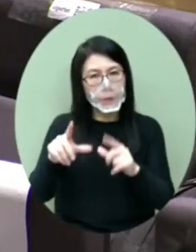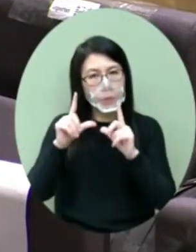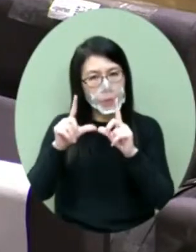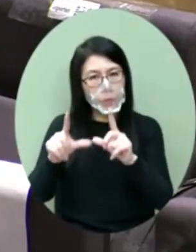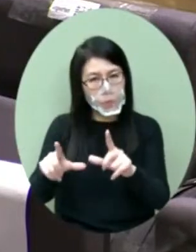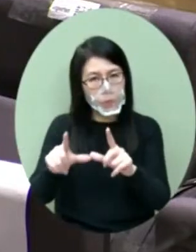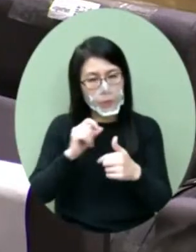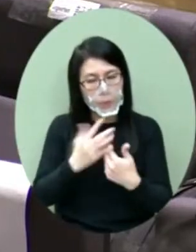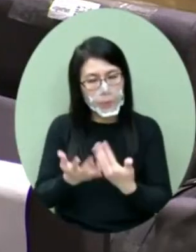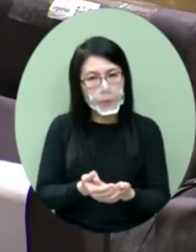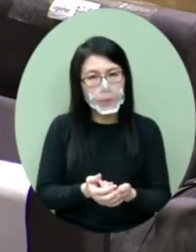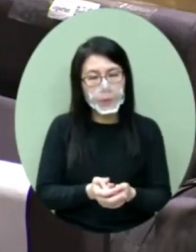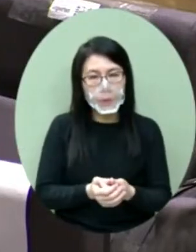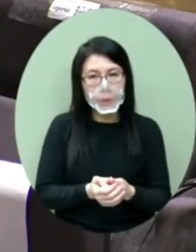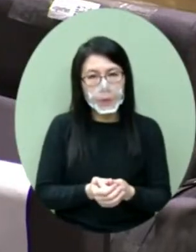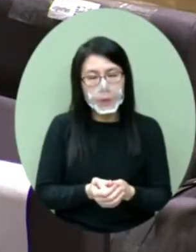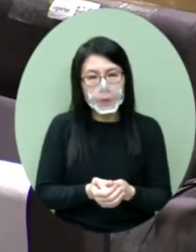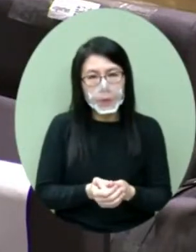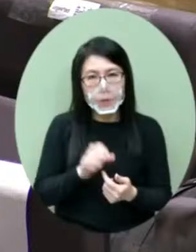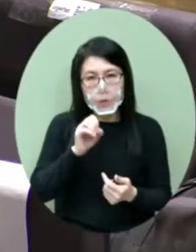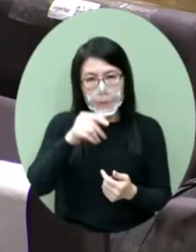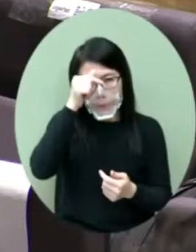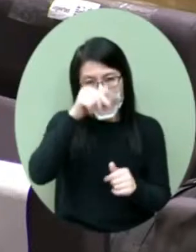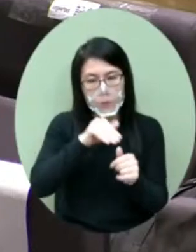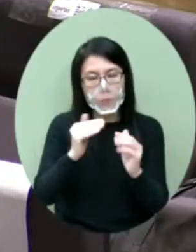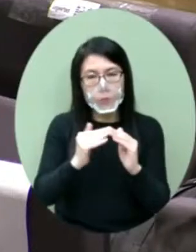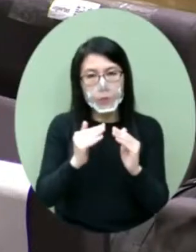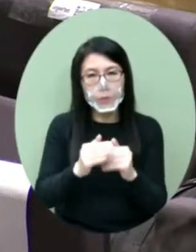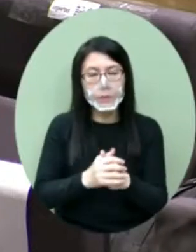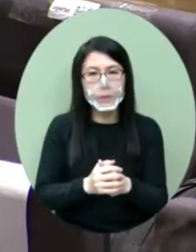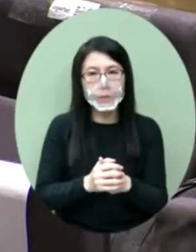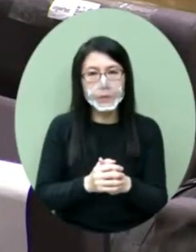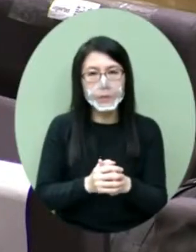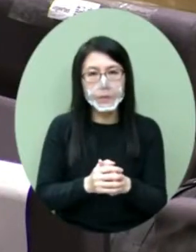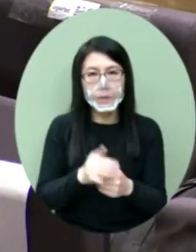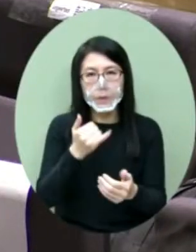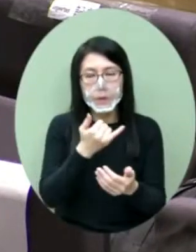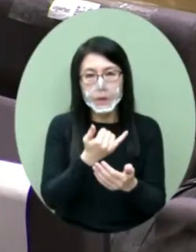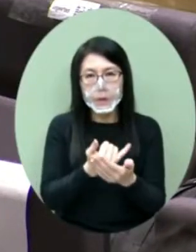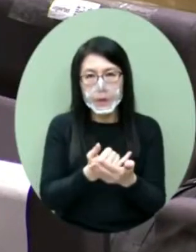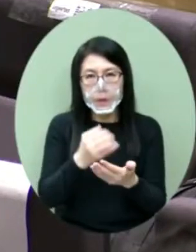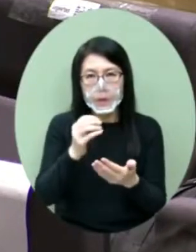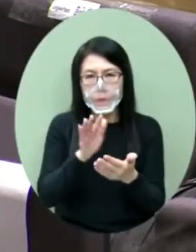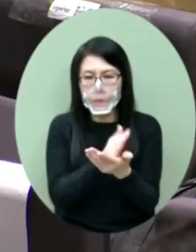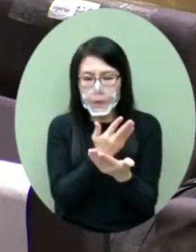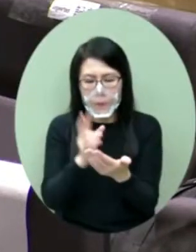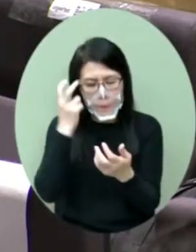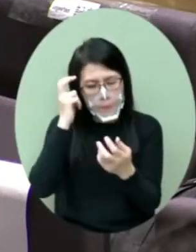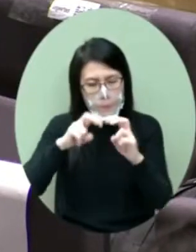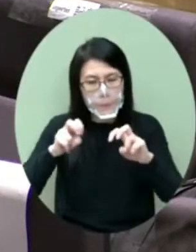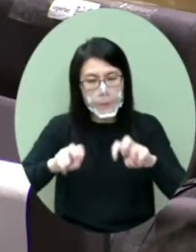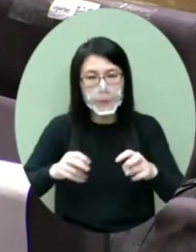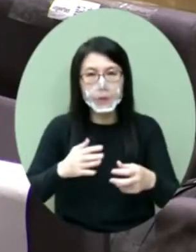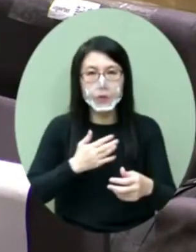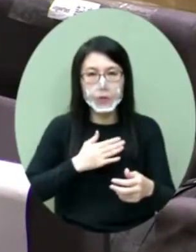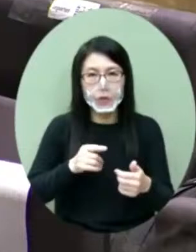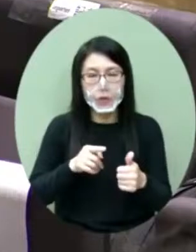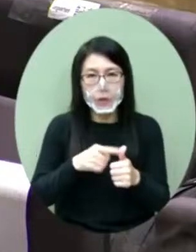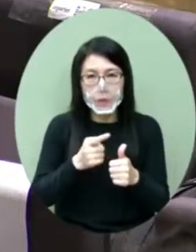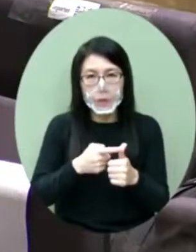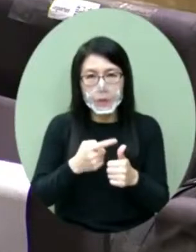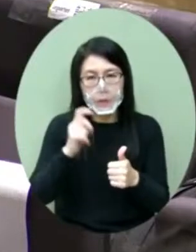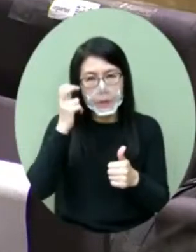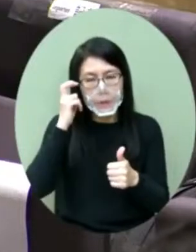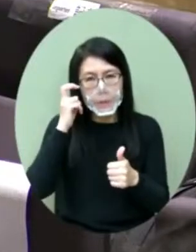And how would you respond to this proposal? And for question for HA, according to the death case analysis,